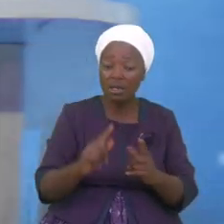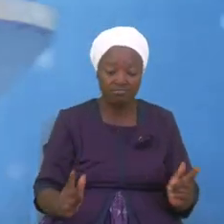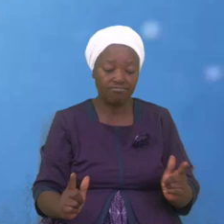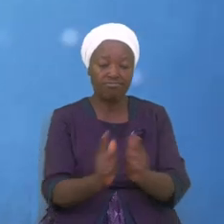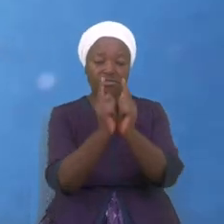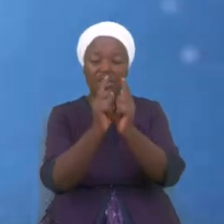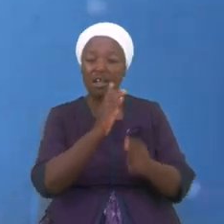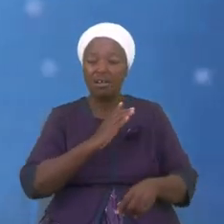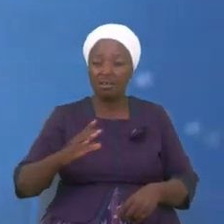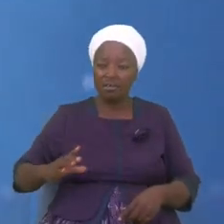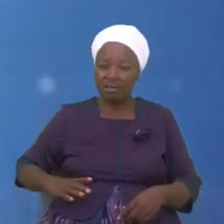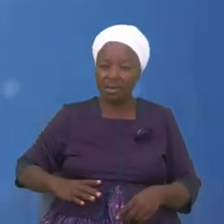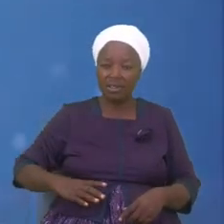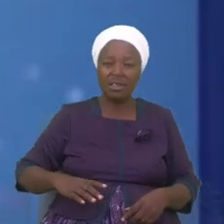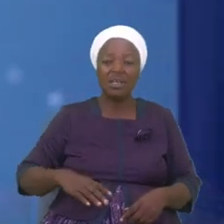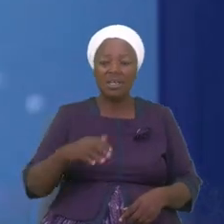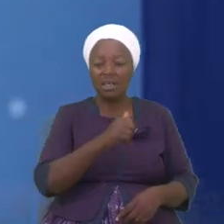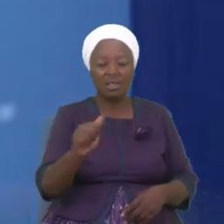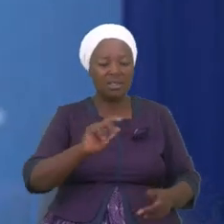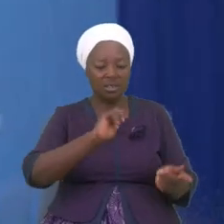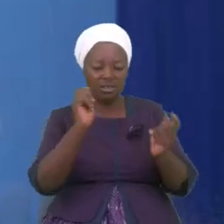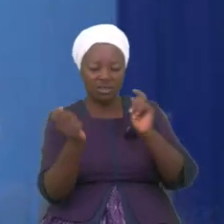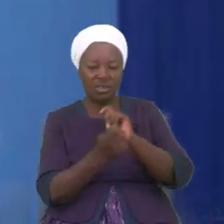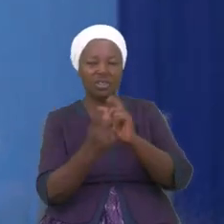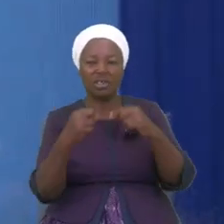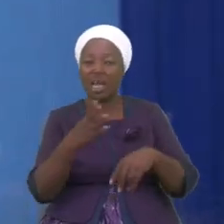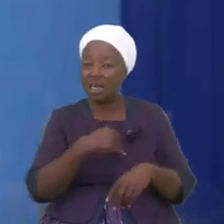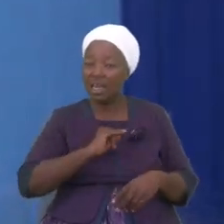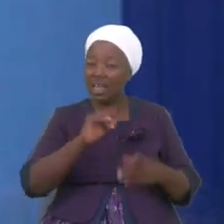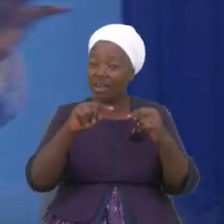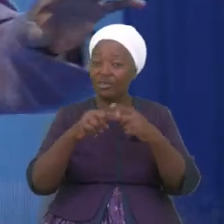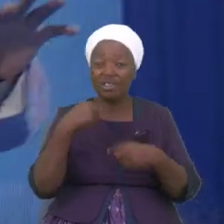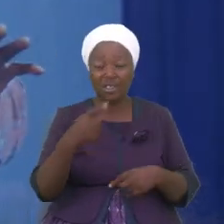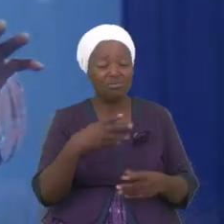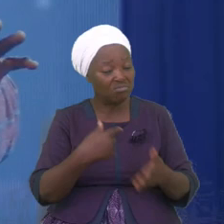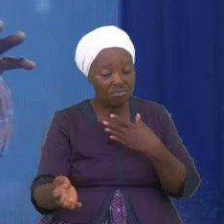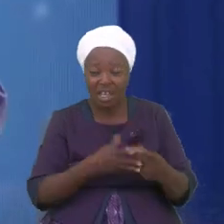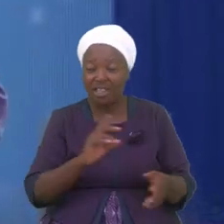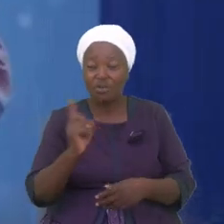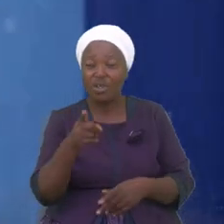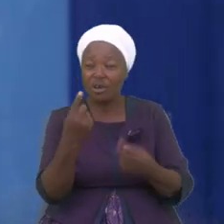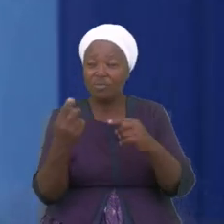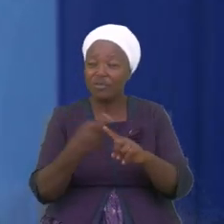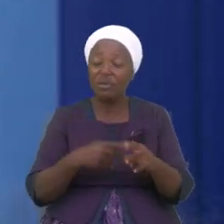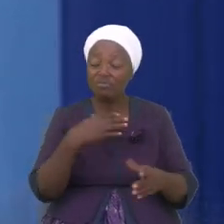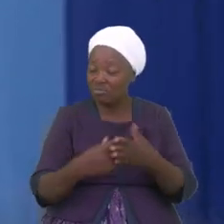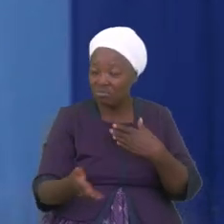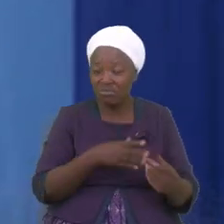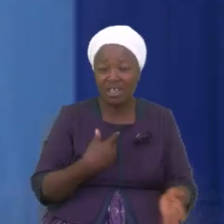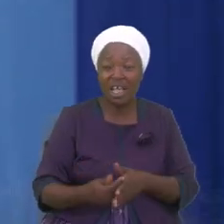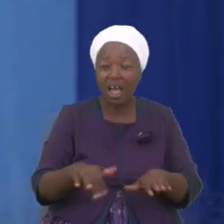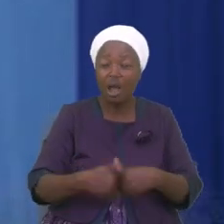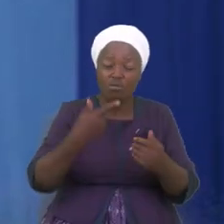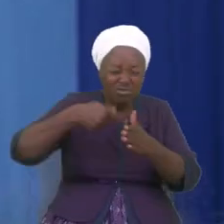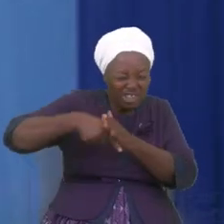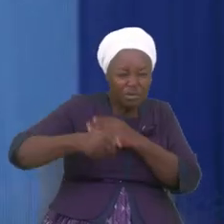Christ, a change came. And I want to tell you tonight, no matter where you are coming from, no matter how deep you